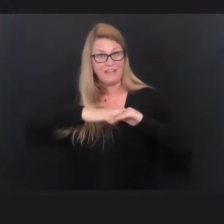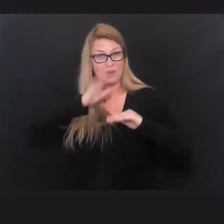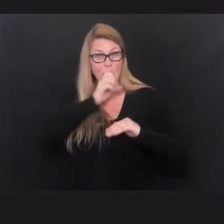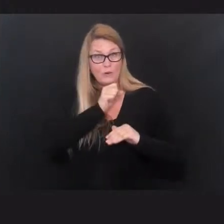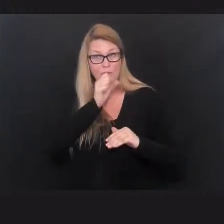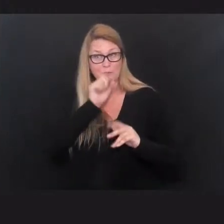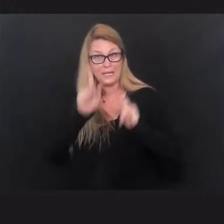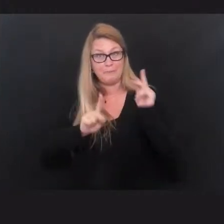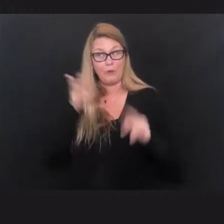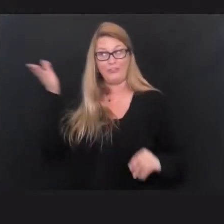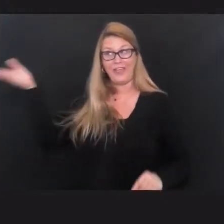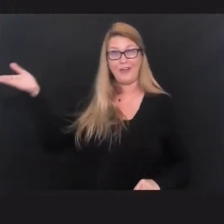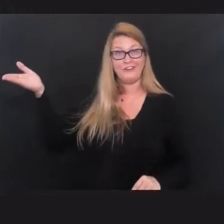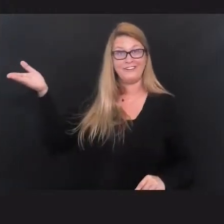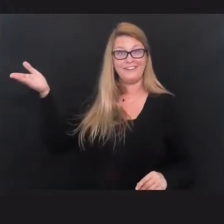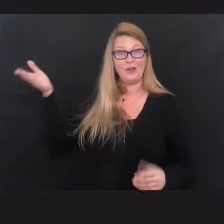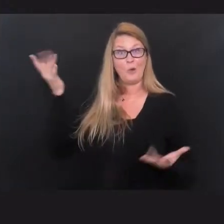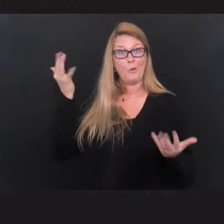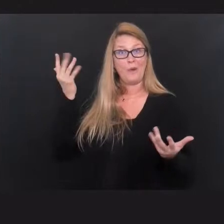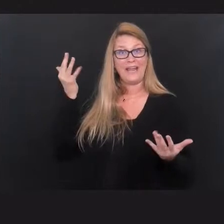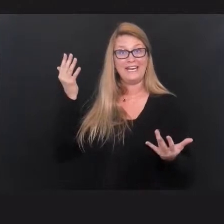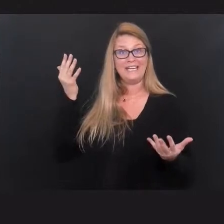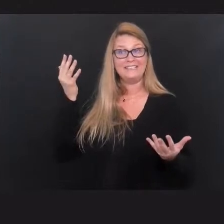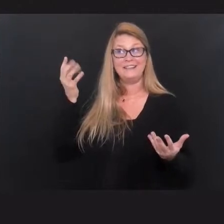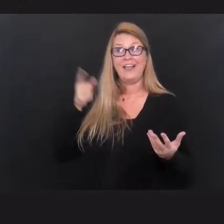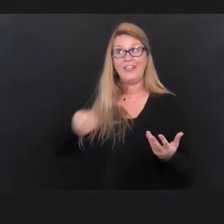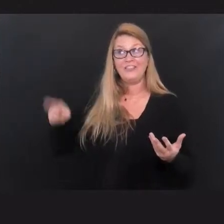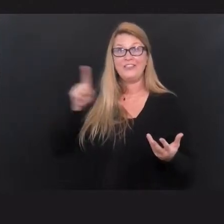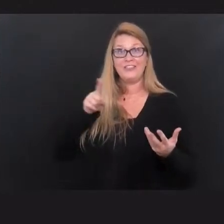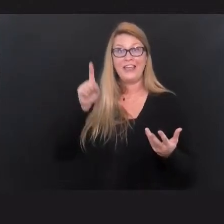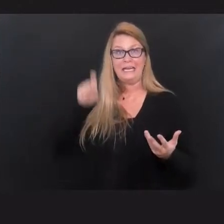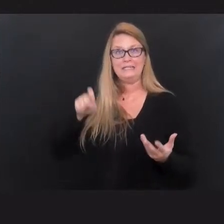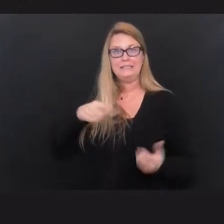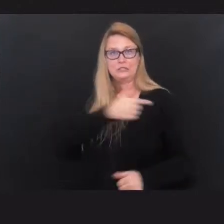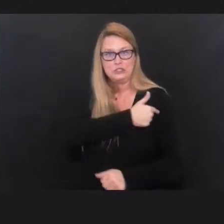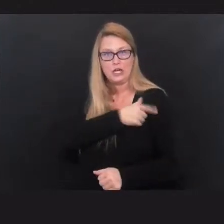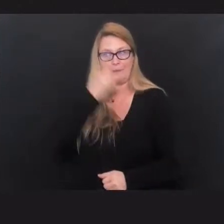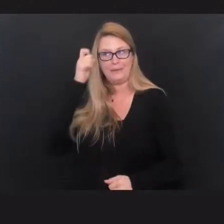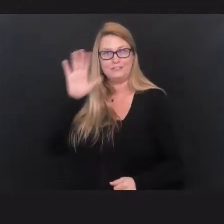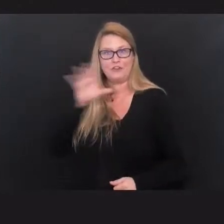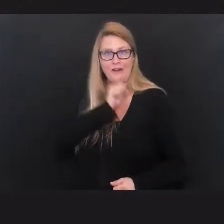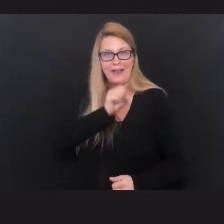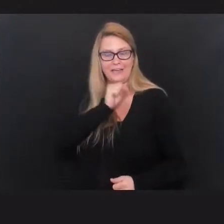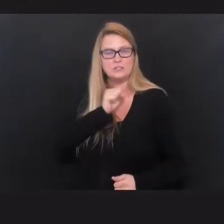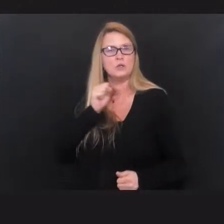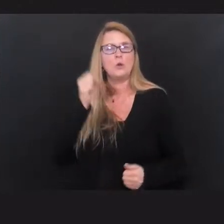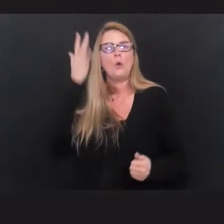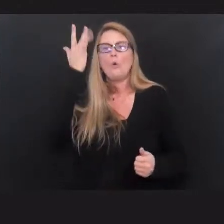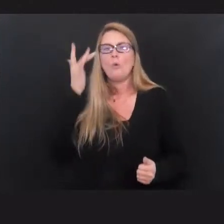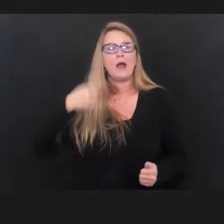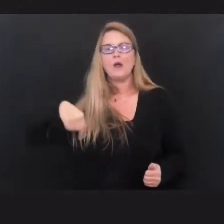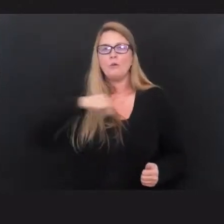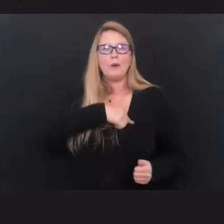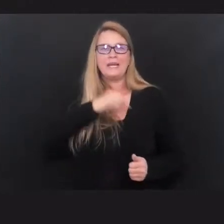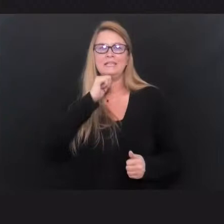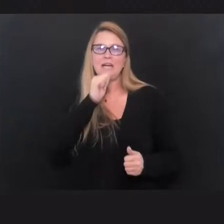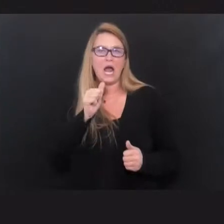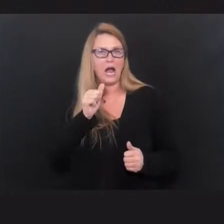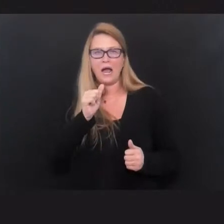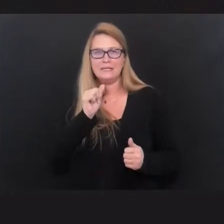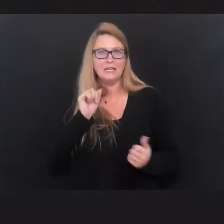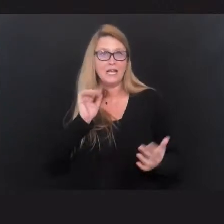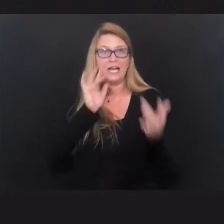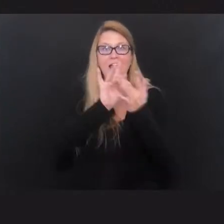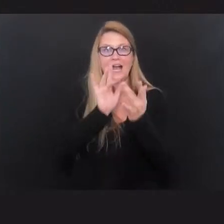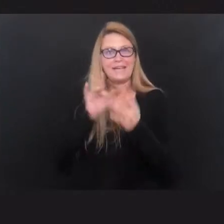older who are out there, and if we know they're the most vulnerable population because of their age, why are we not mounting an assault to